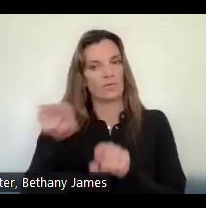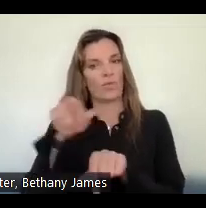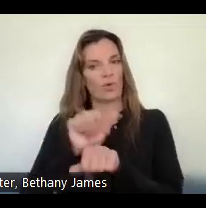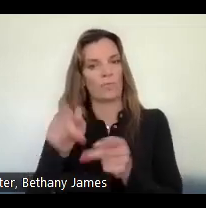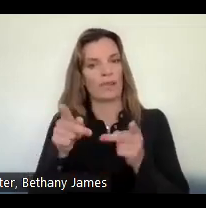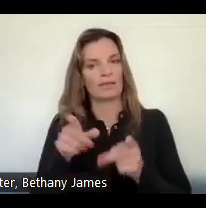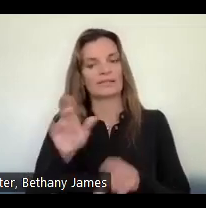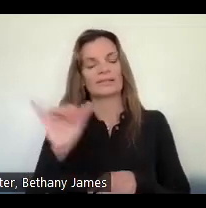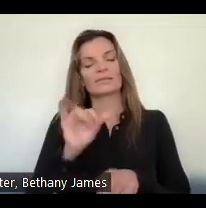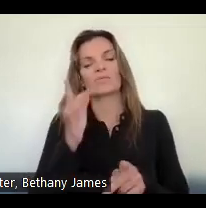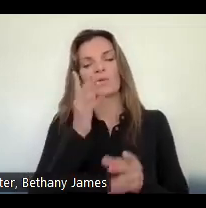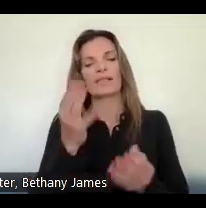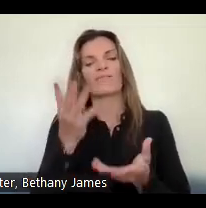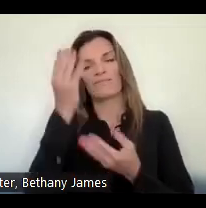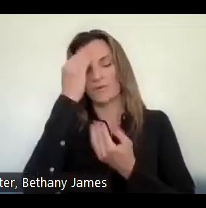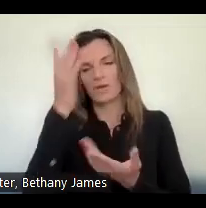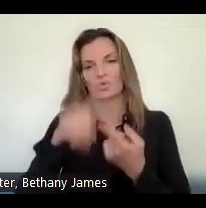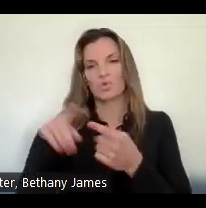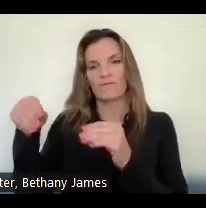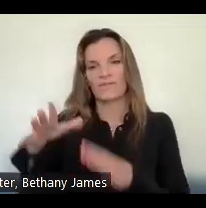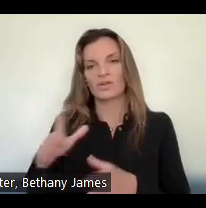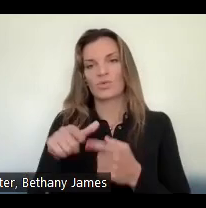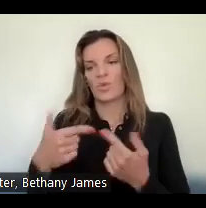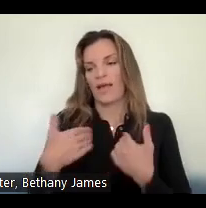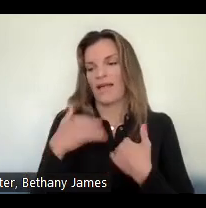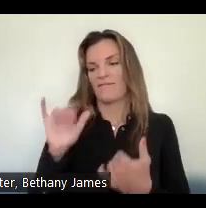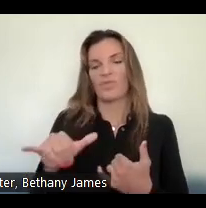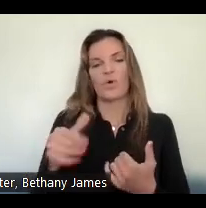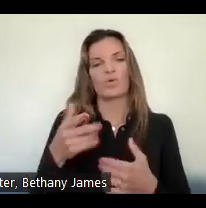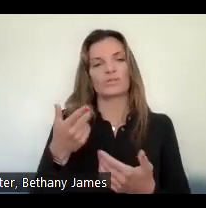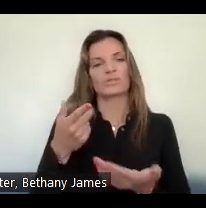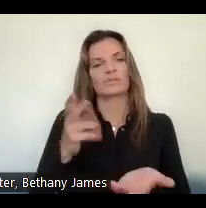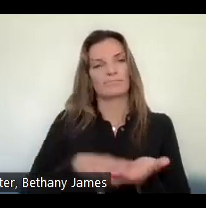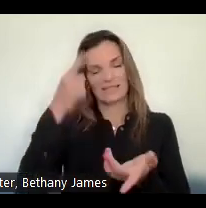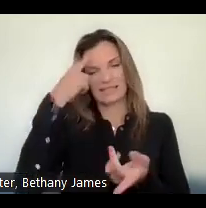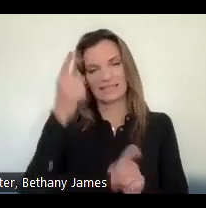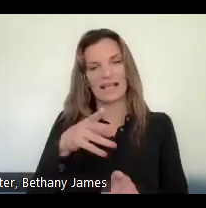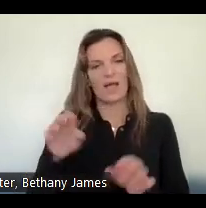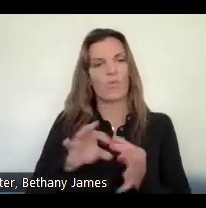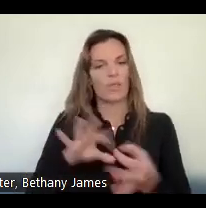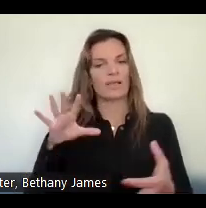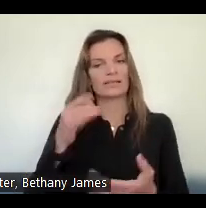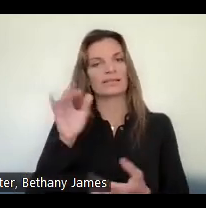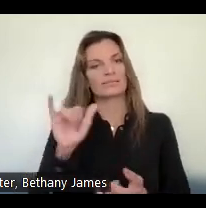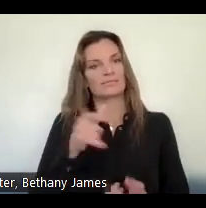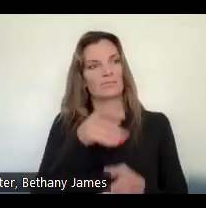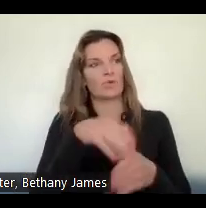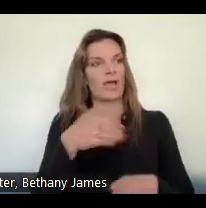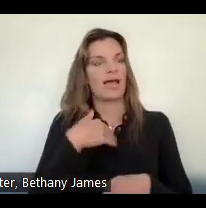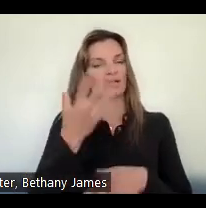will kind of give some information to the vendors as well when we have those consents and releases in place saying, this individual has autism. And then